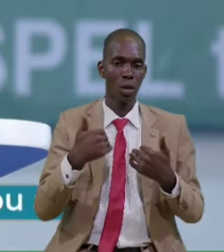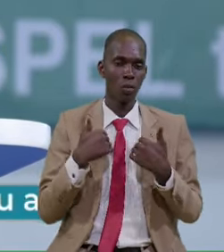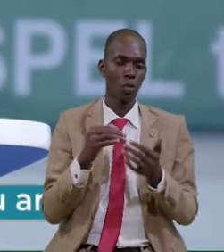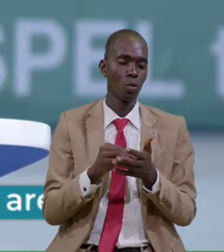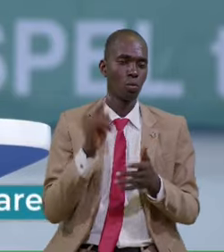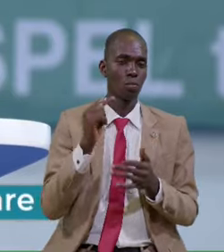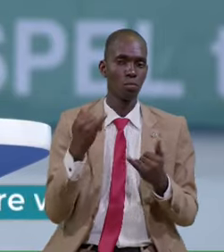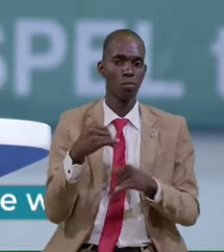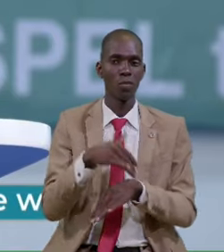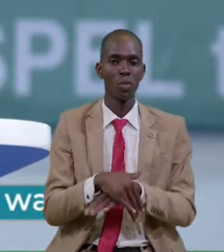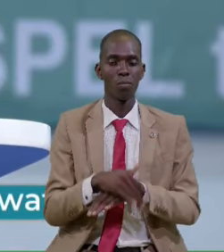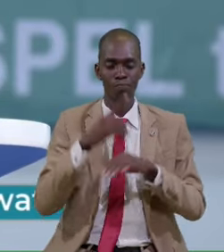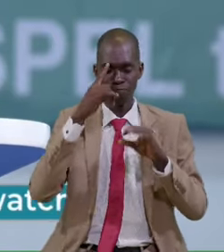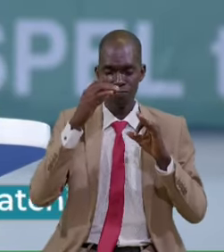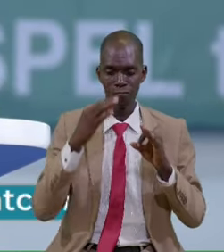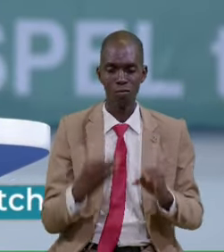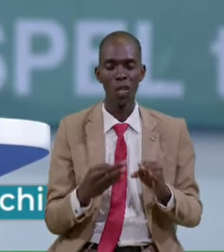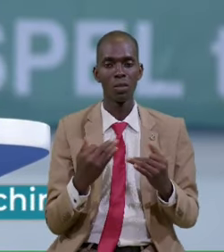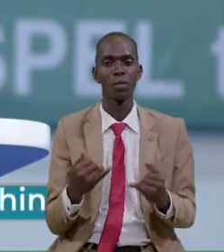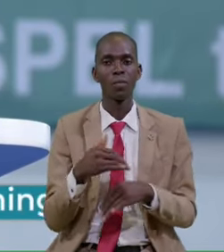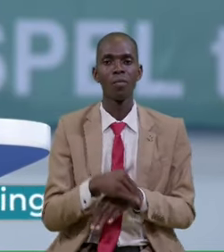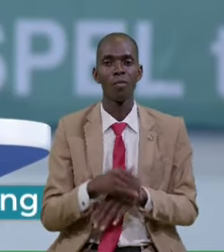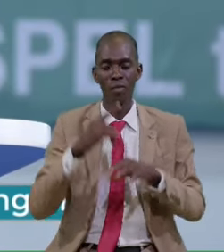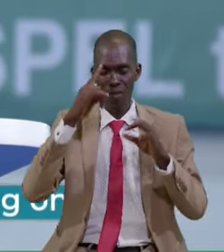Make up your mind. Make up your mind.